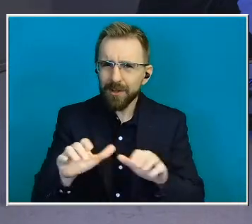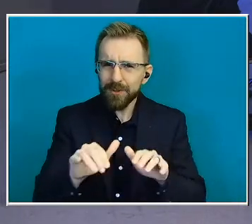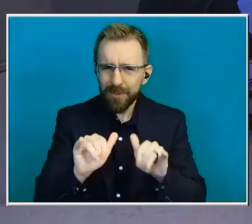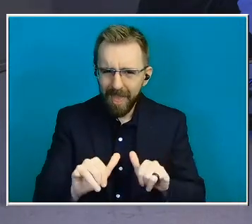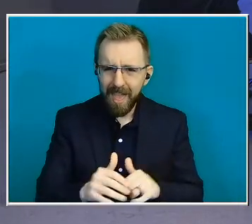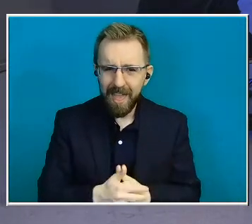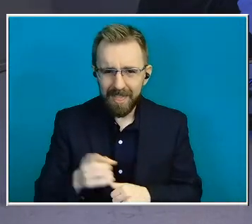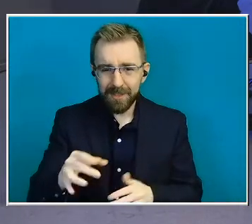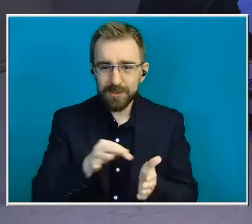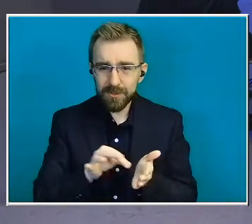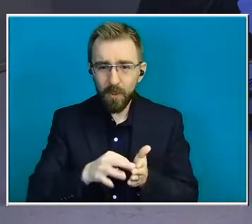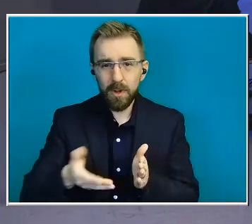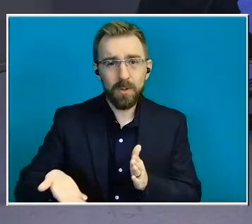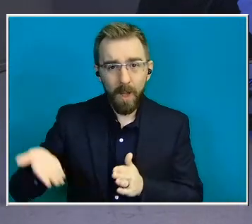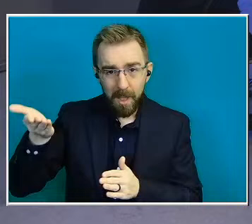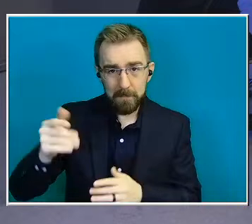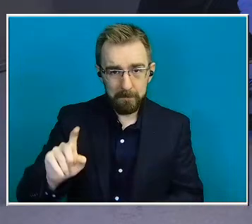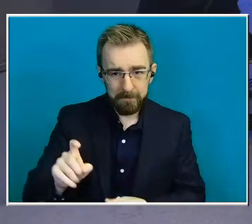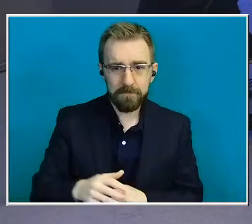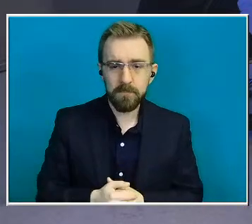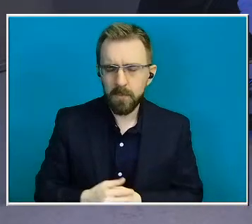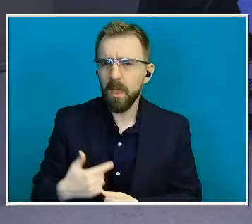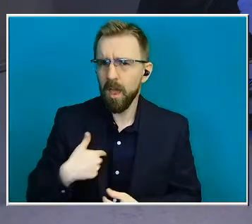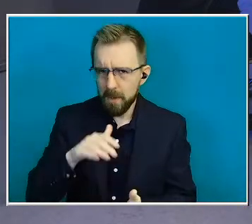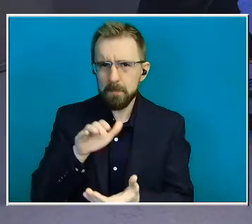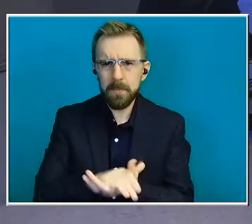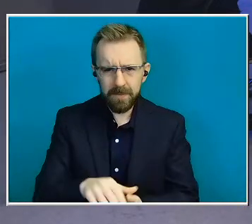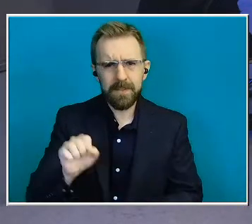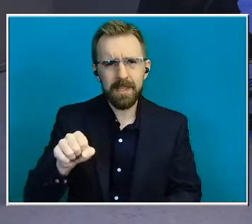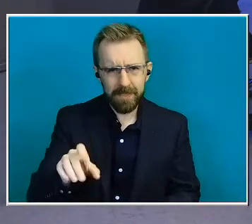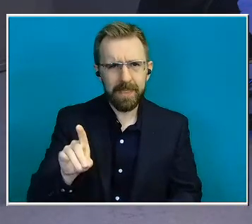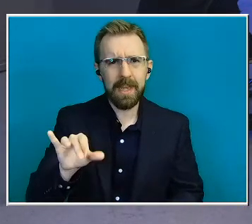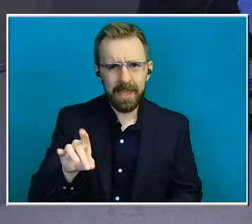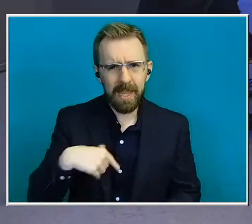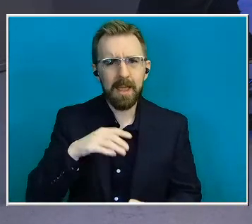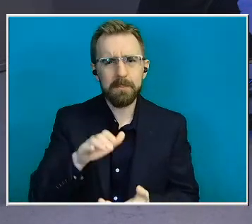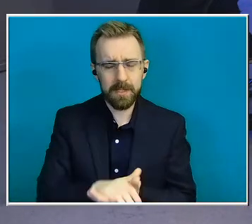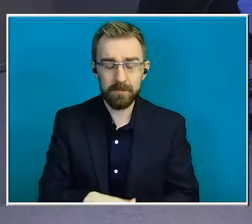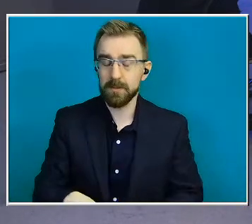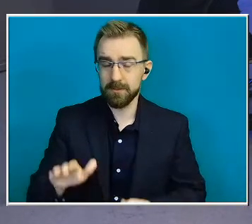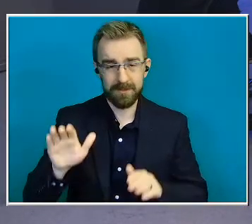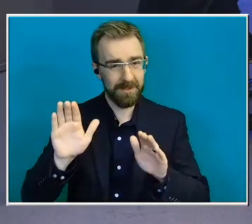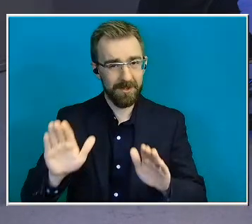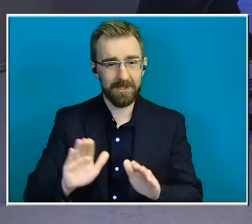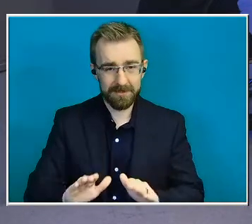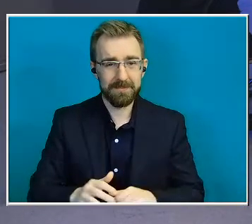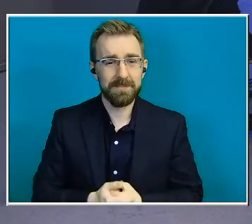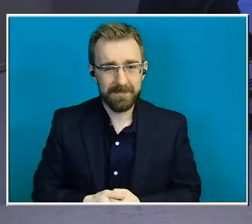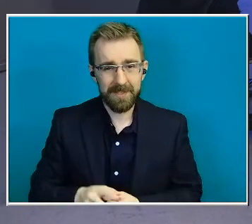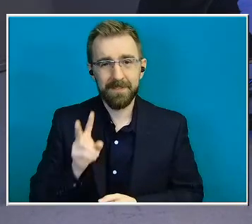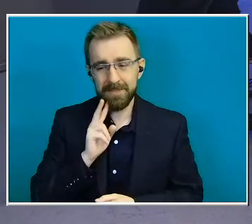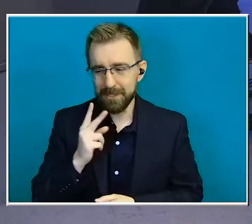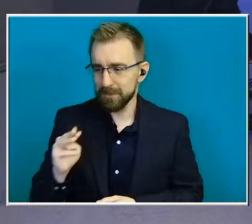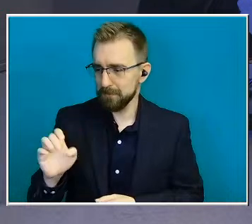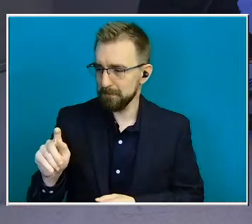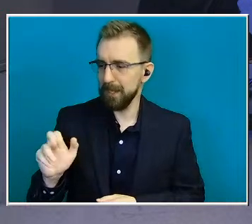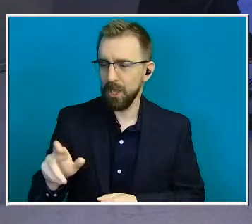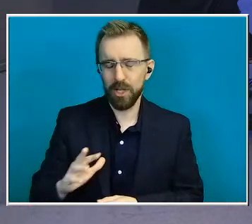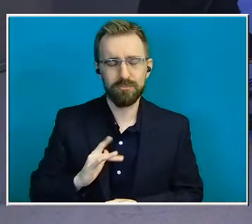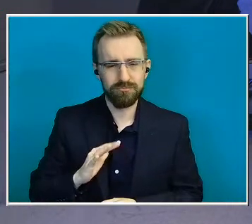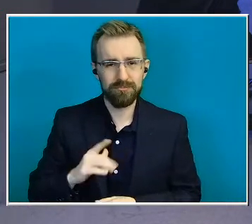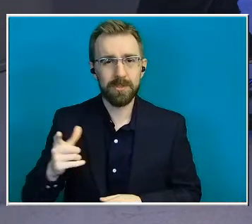up? I believe, yeah, I think they did. Yeah, that's Yeah. awesome. A veggie meter. Okay, so now big picture, outside of this Fresh RX